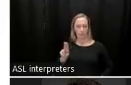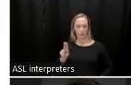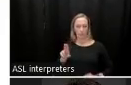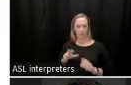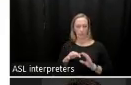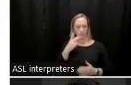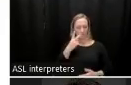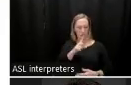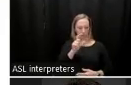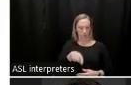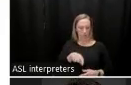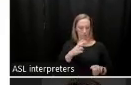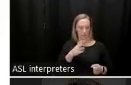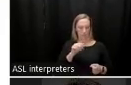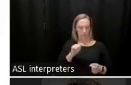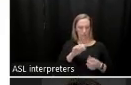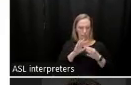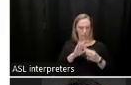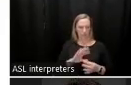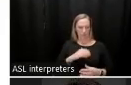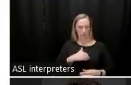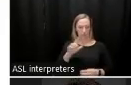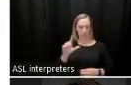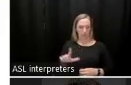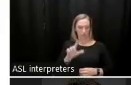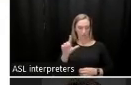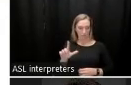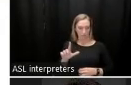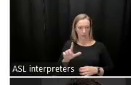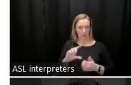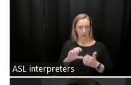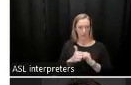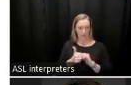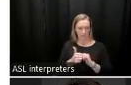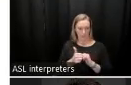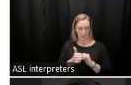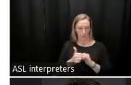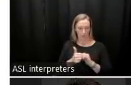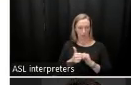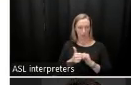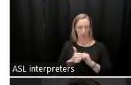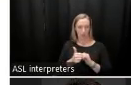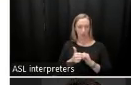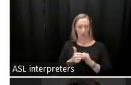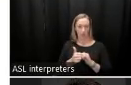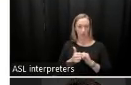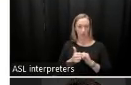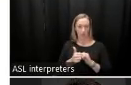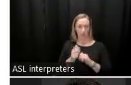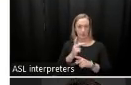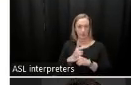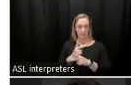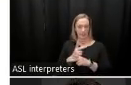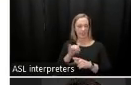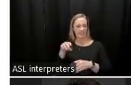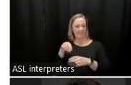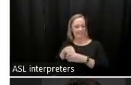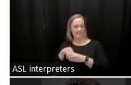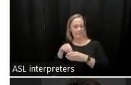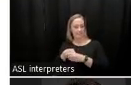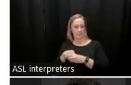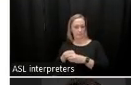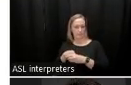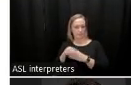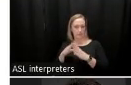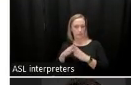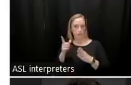the chat about our library and how it's found. And I wanted to say it's housed internally, so it's behind, you have to